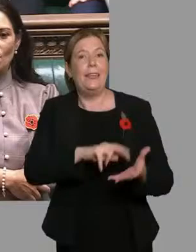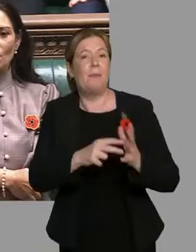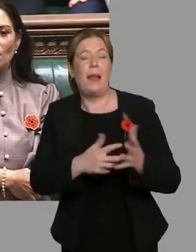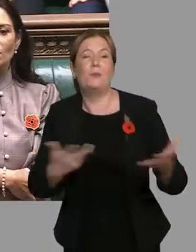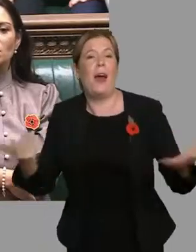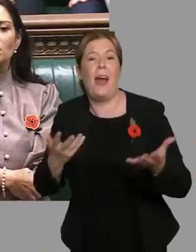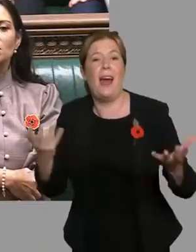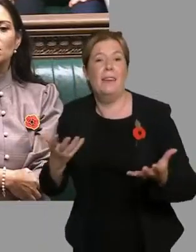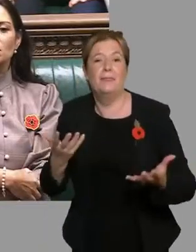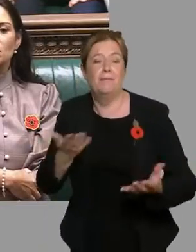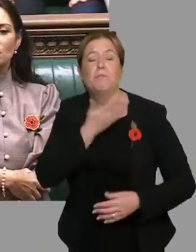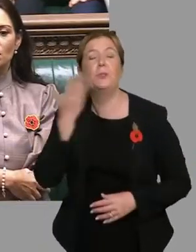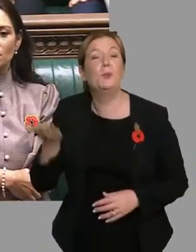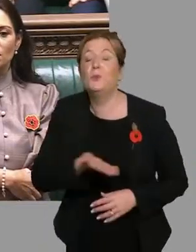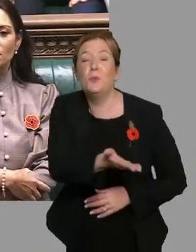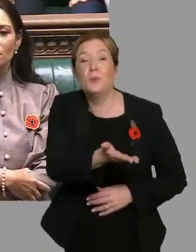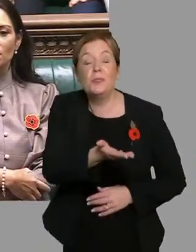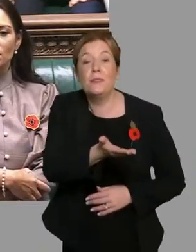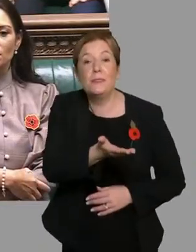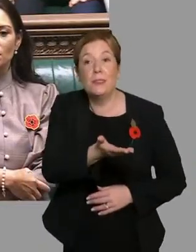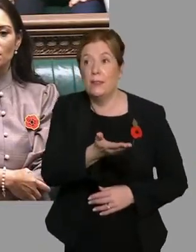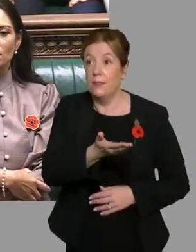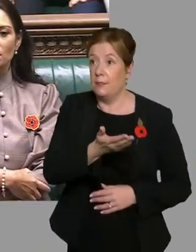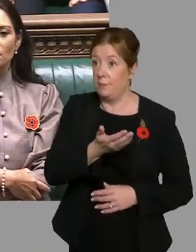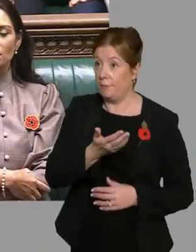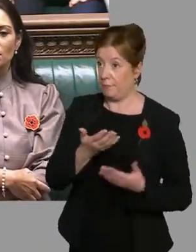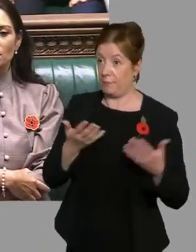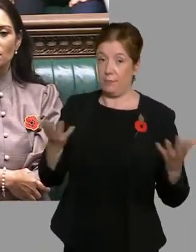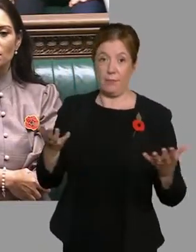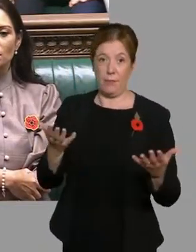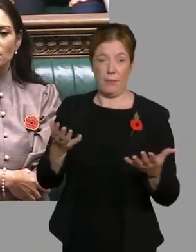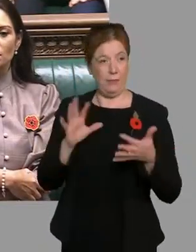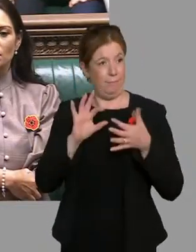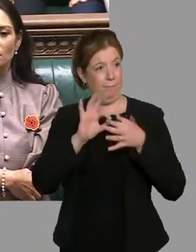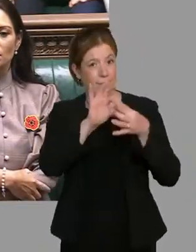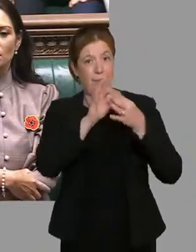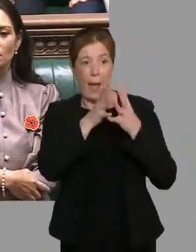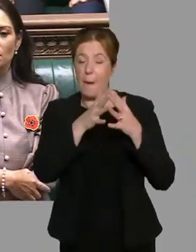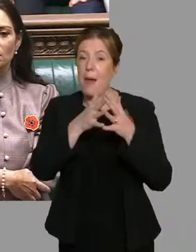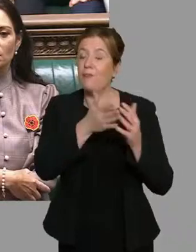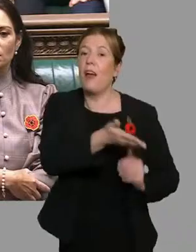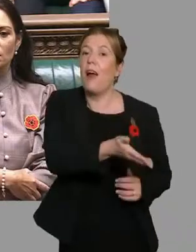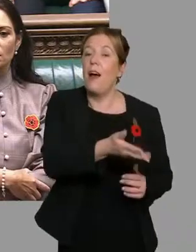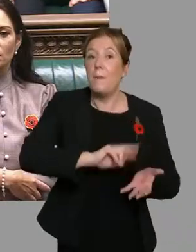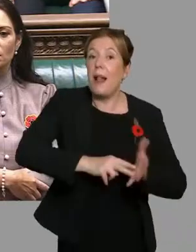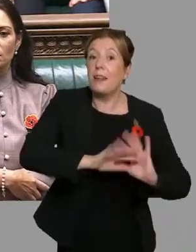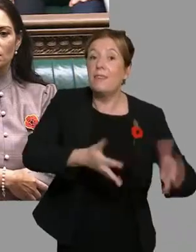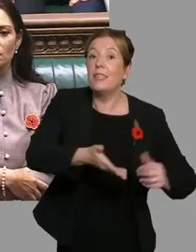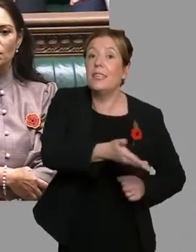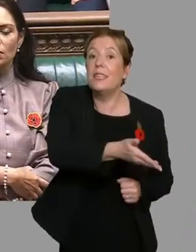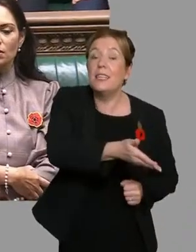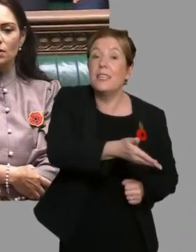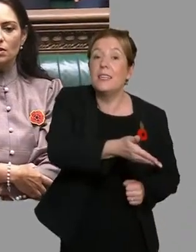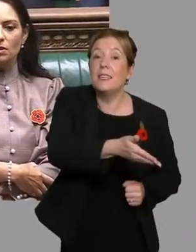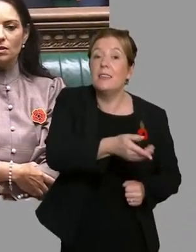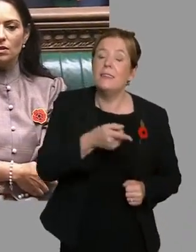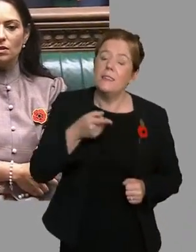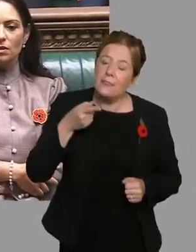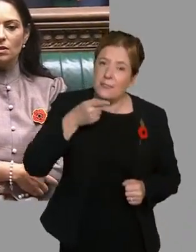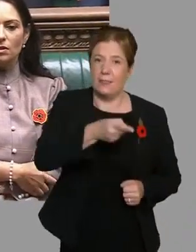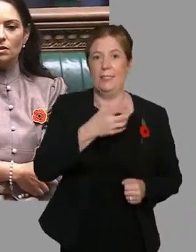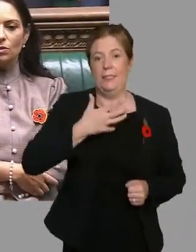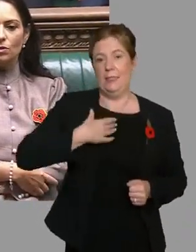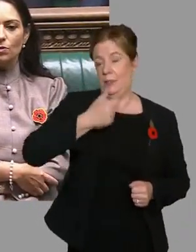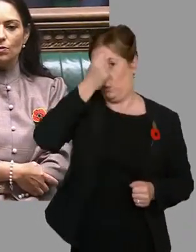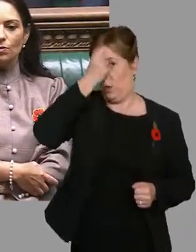building on the special relationship. He needs to realise that we in this country rely on our single biggest trade